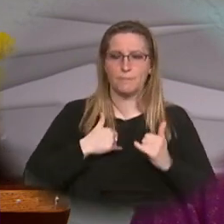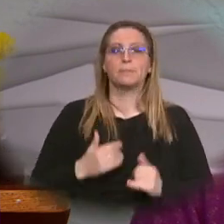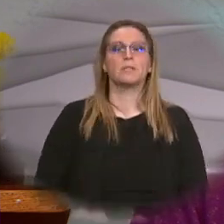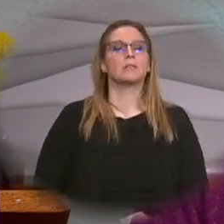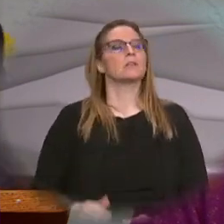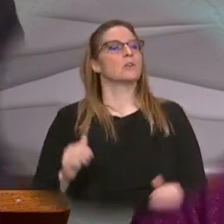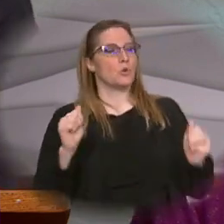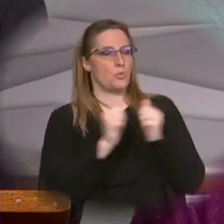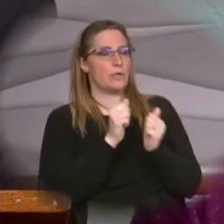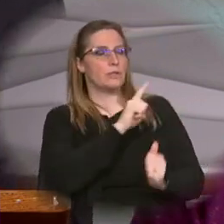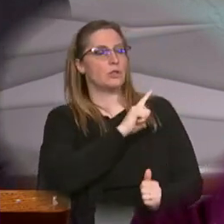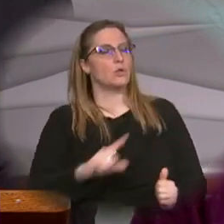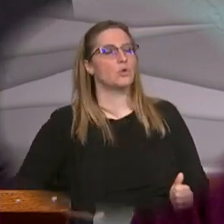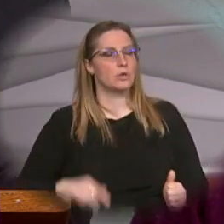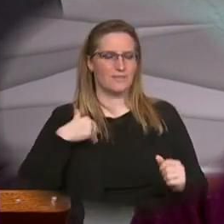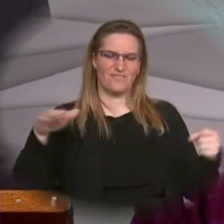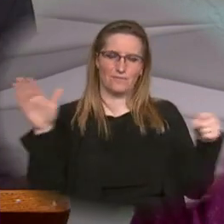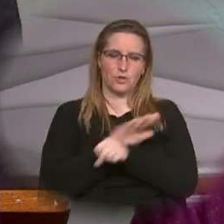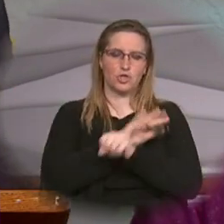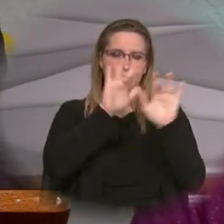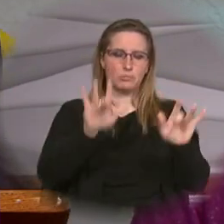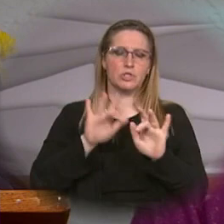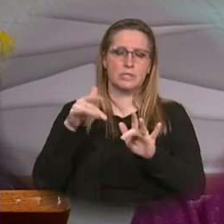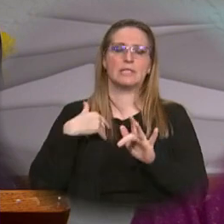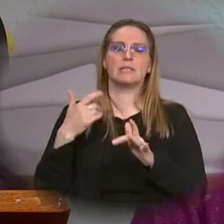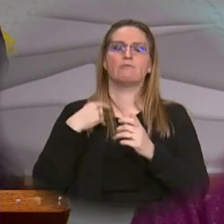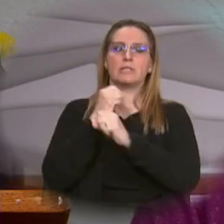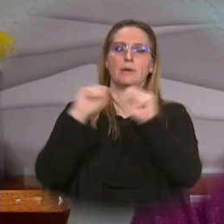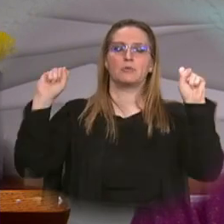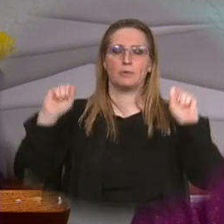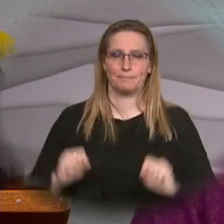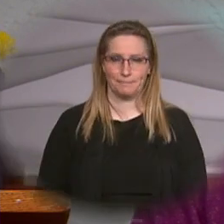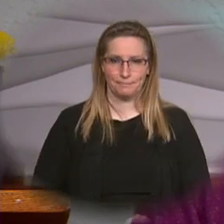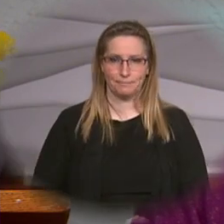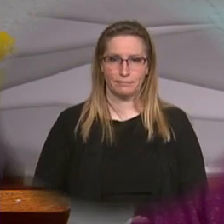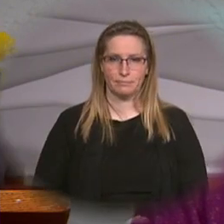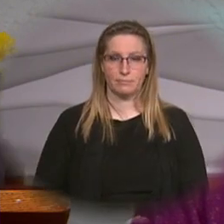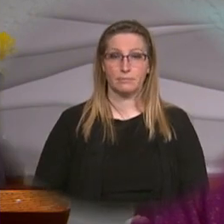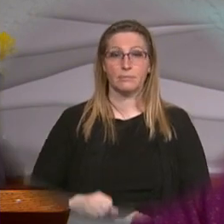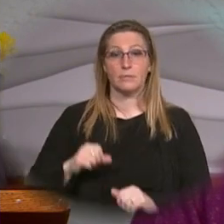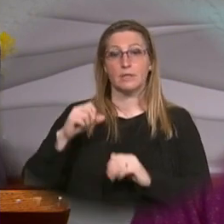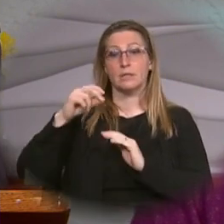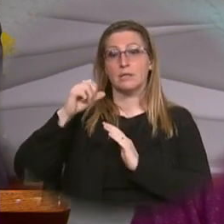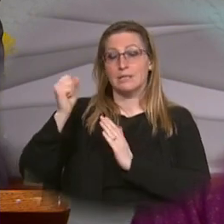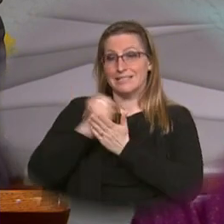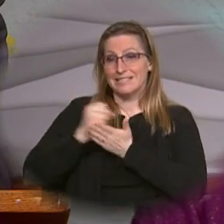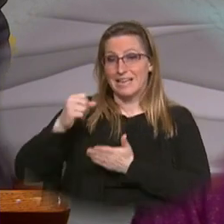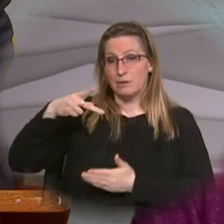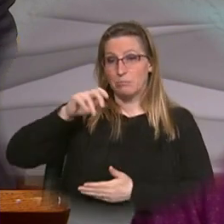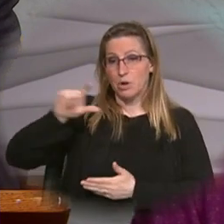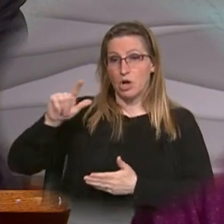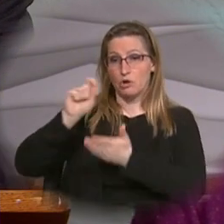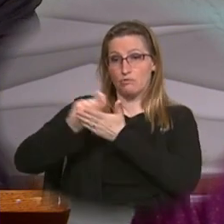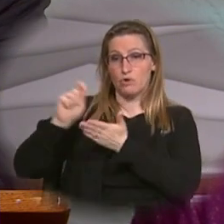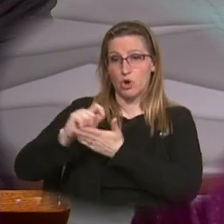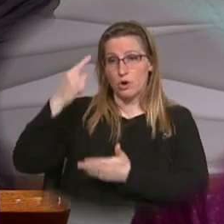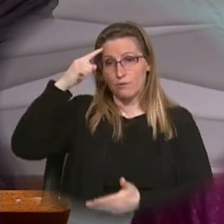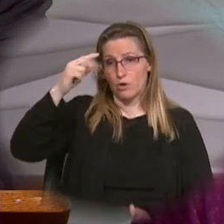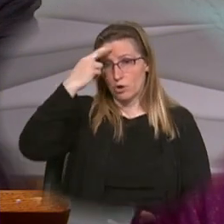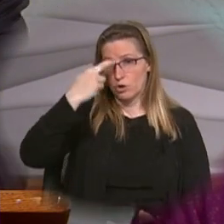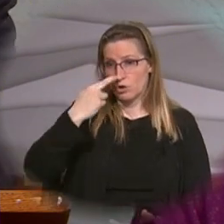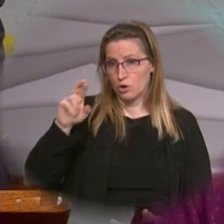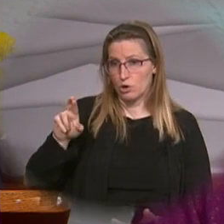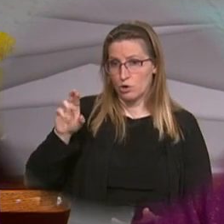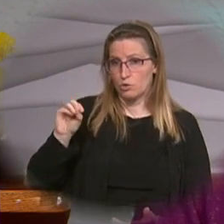fullness of redemption a reading from the letter of Saint Paul to the Romans brothers